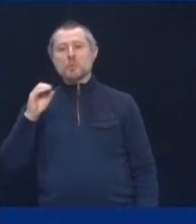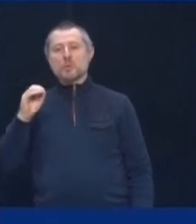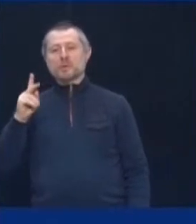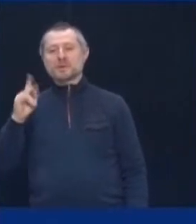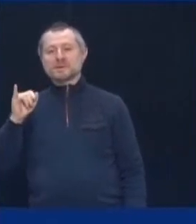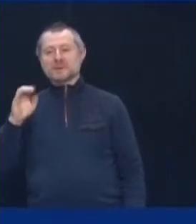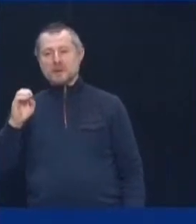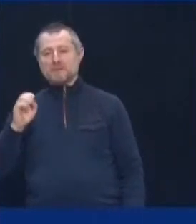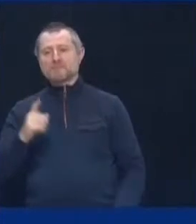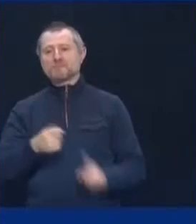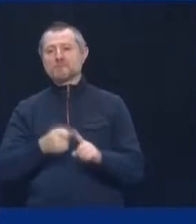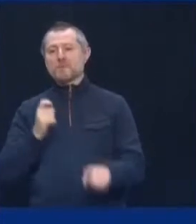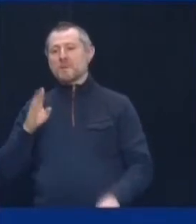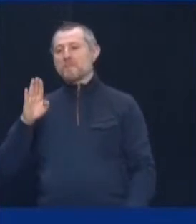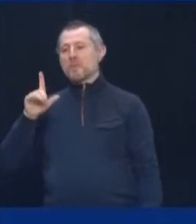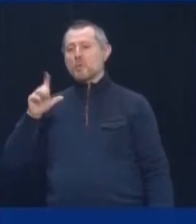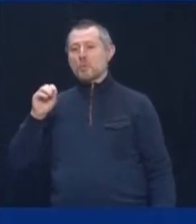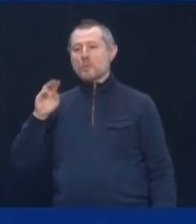your microphone.